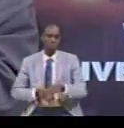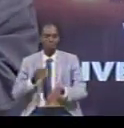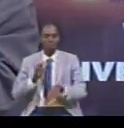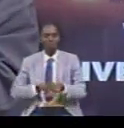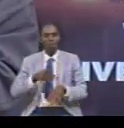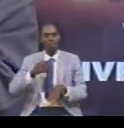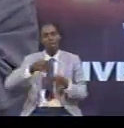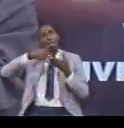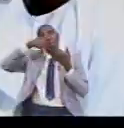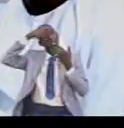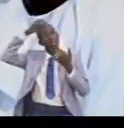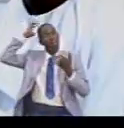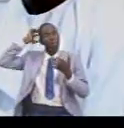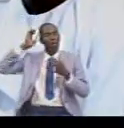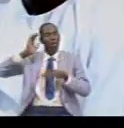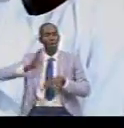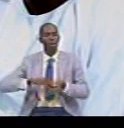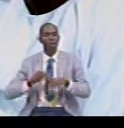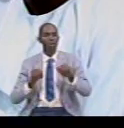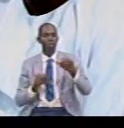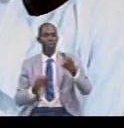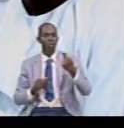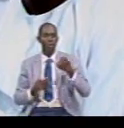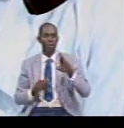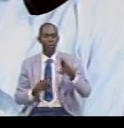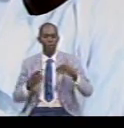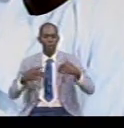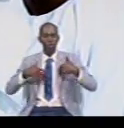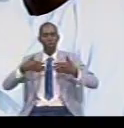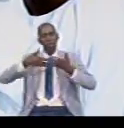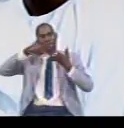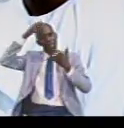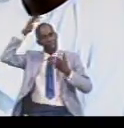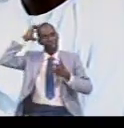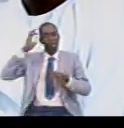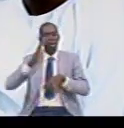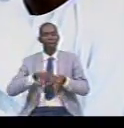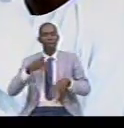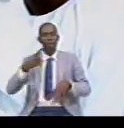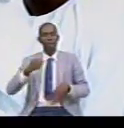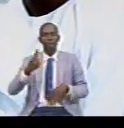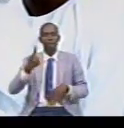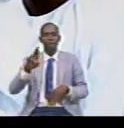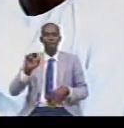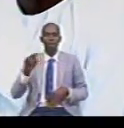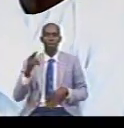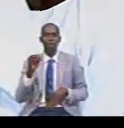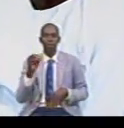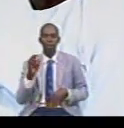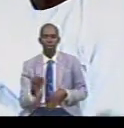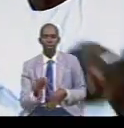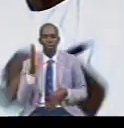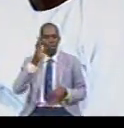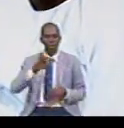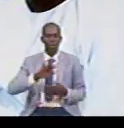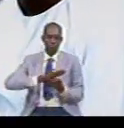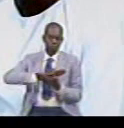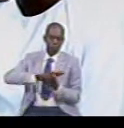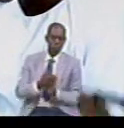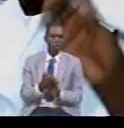lion and adder, the young lion and the dragon shall not trample